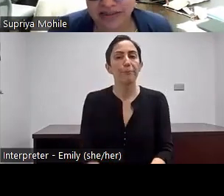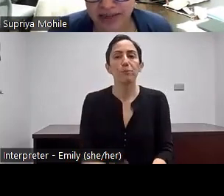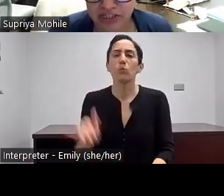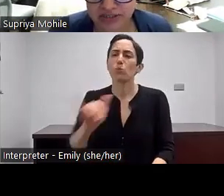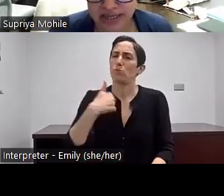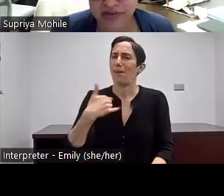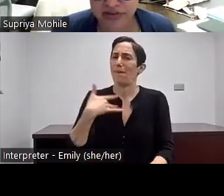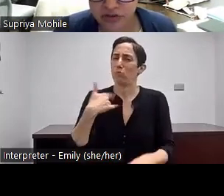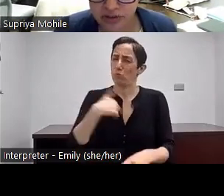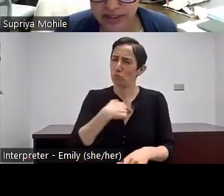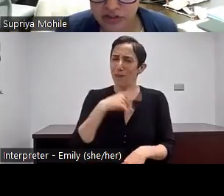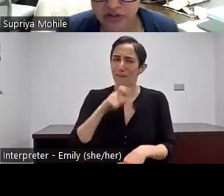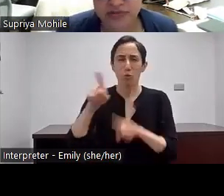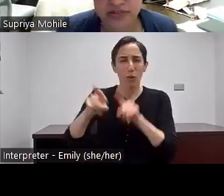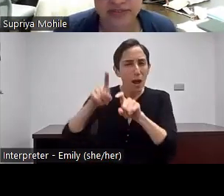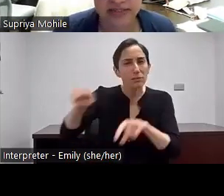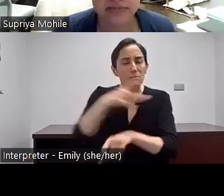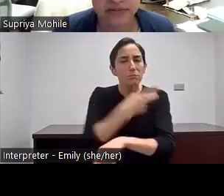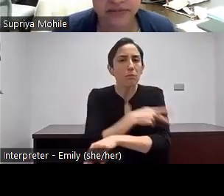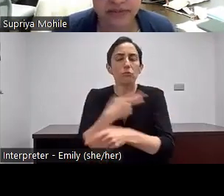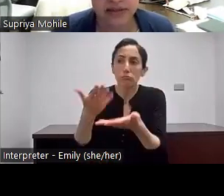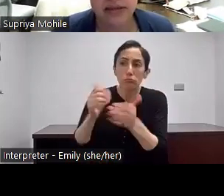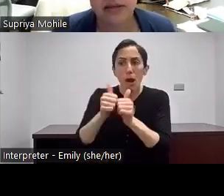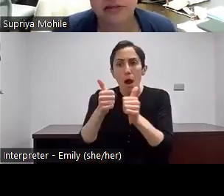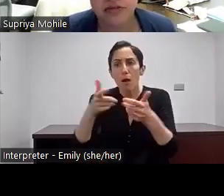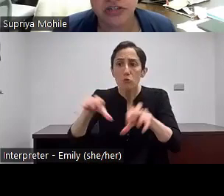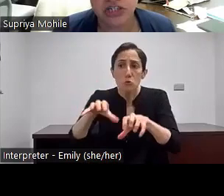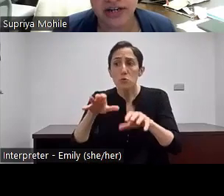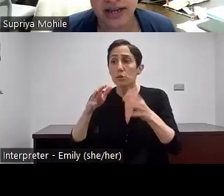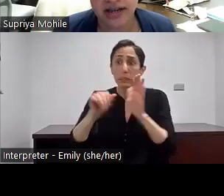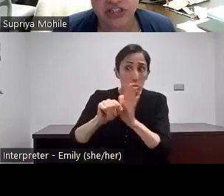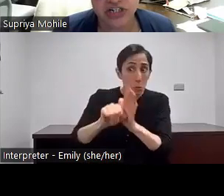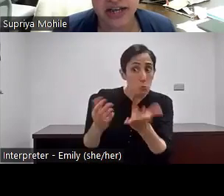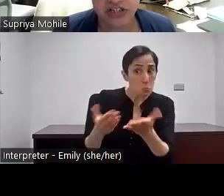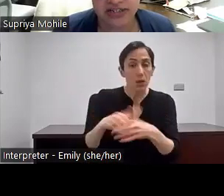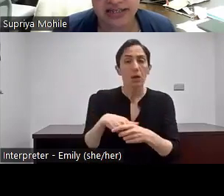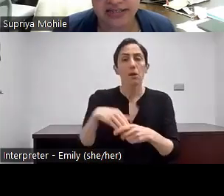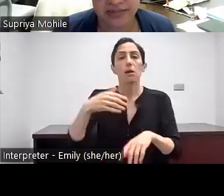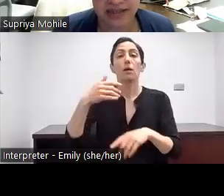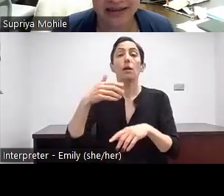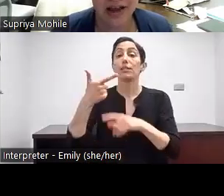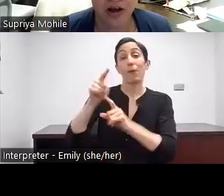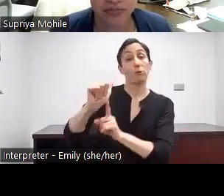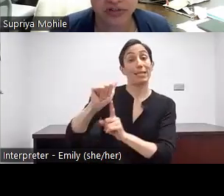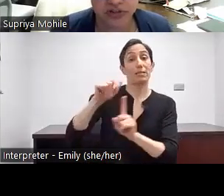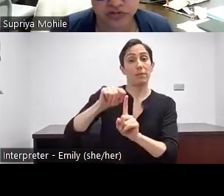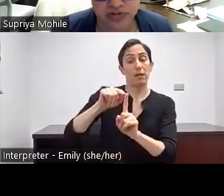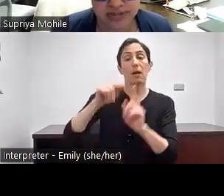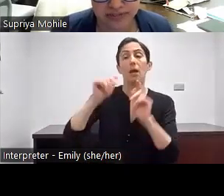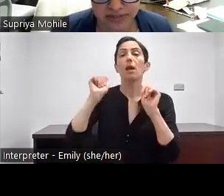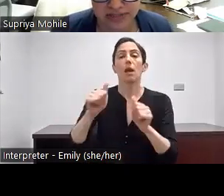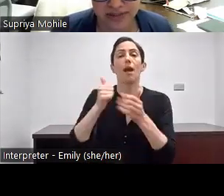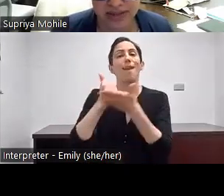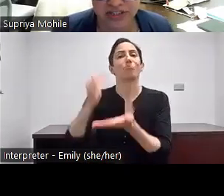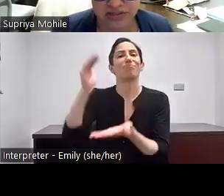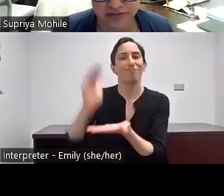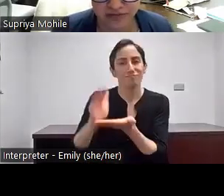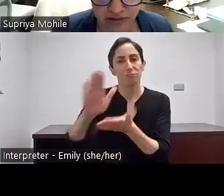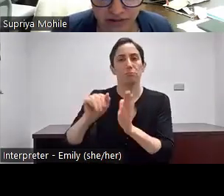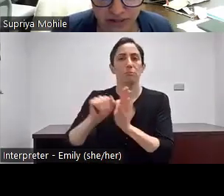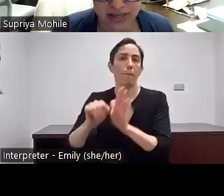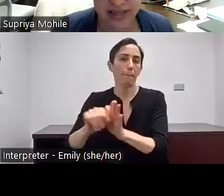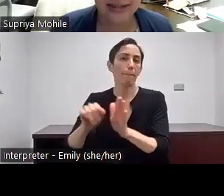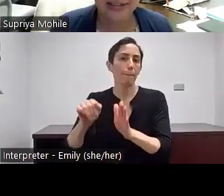to ask patients how they're doing in terms of symptoms. So a geriatric assessment can help reduce symptoms that